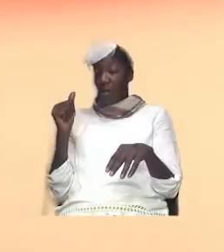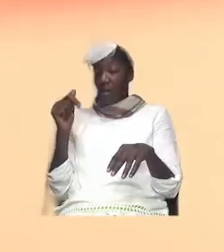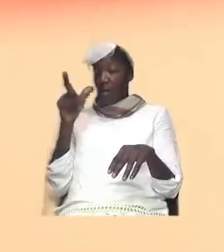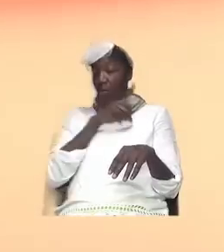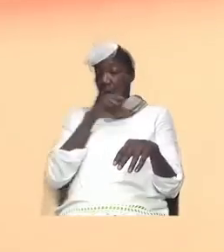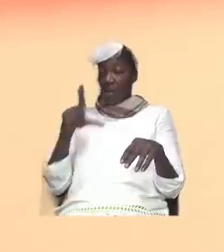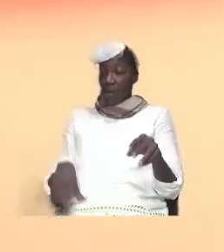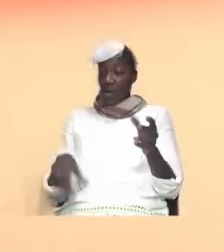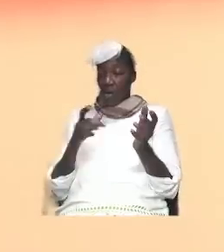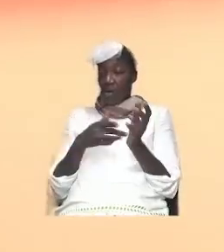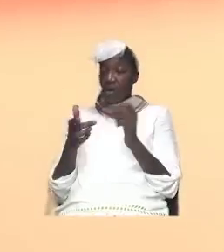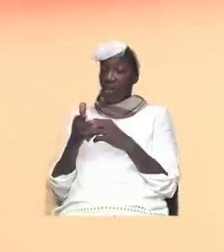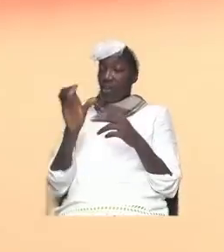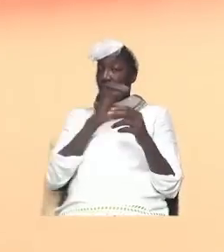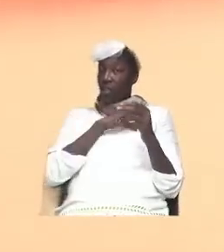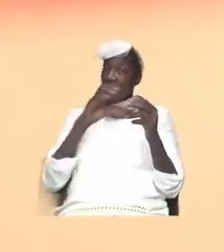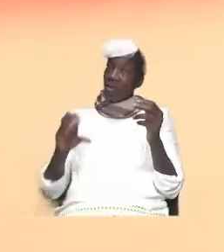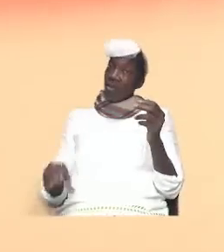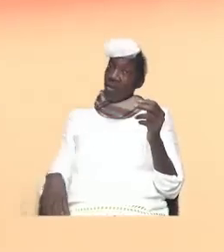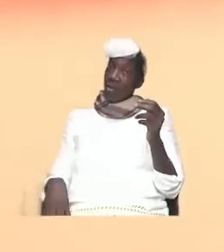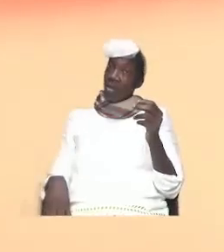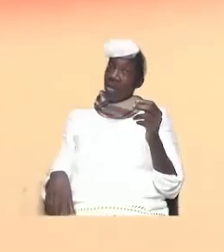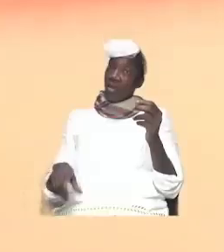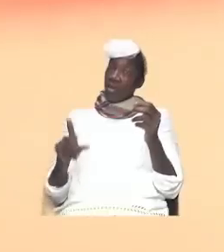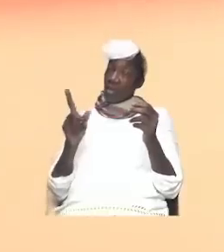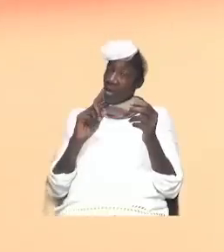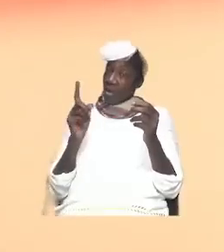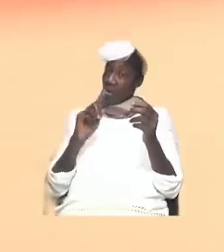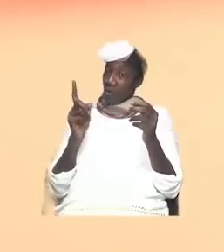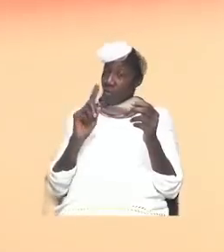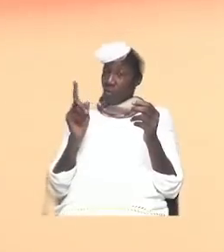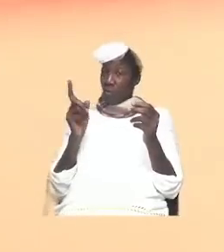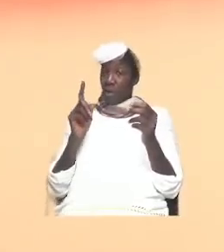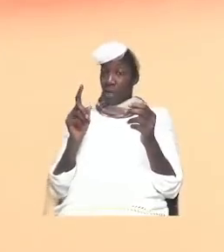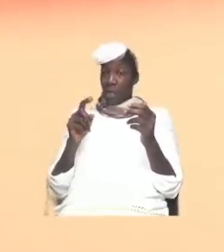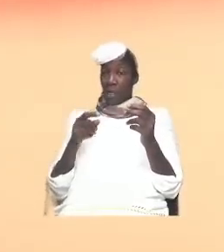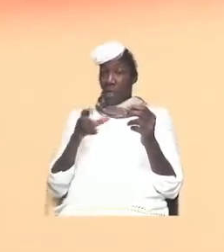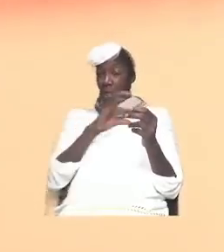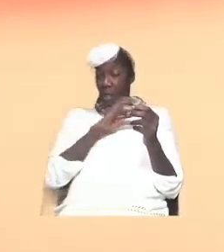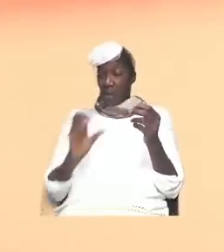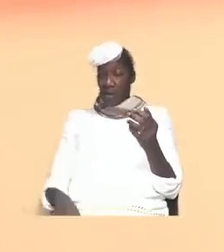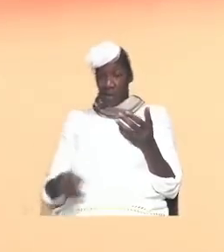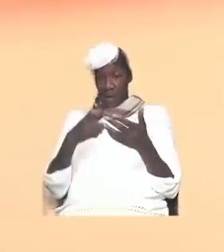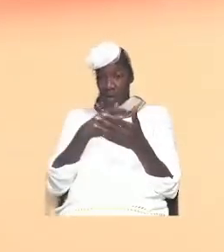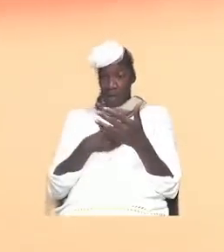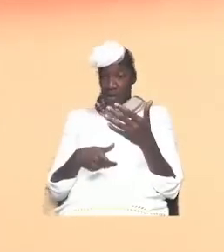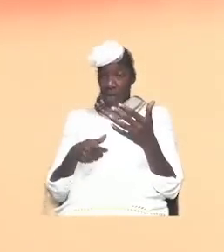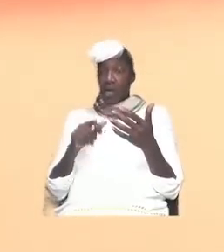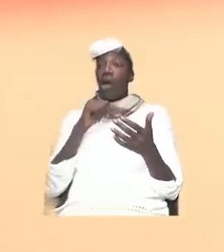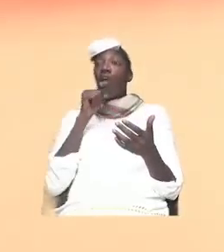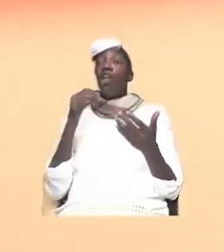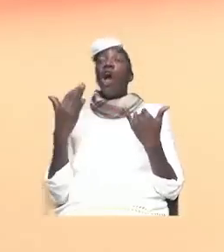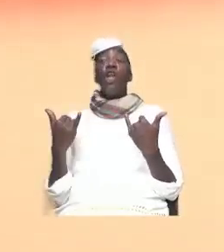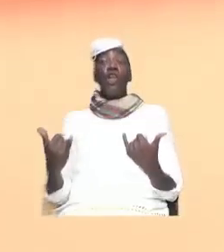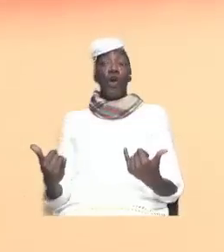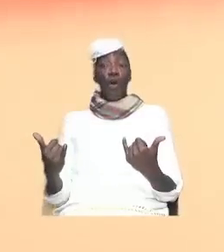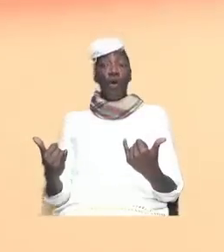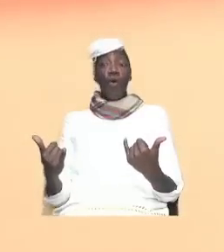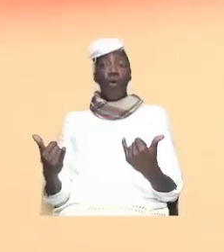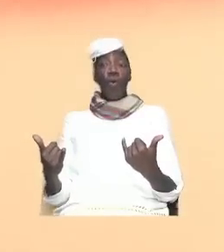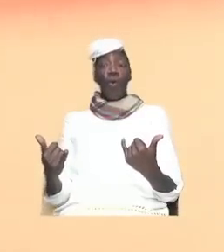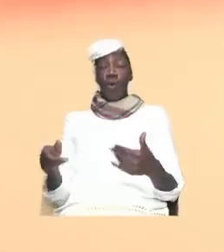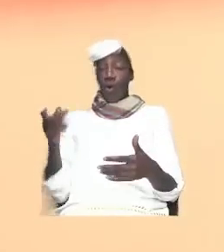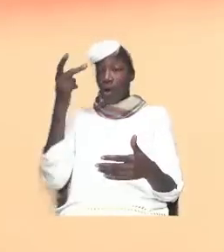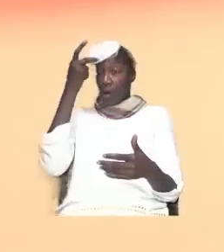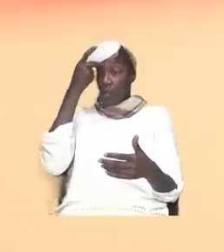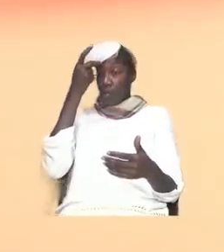I am going to pay you. Now, when is he going to pay you? It's not now, because your work is paying you now. But Paul is saying that if